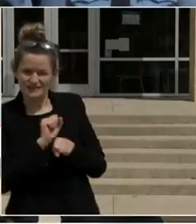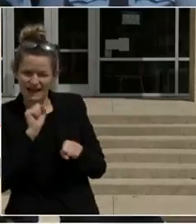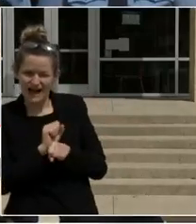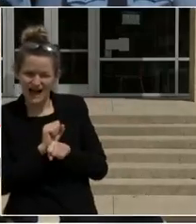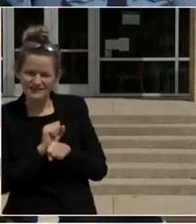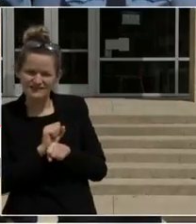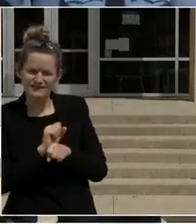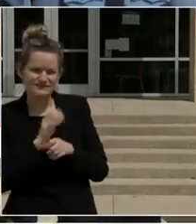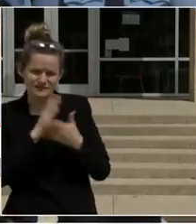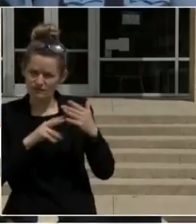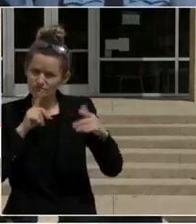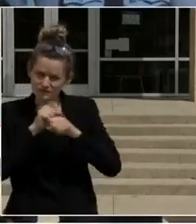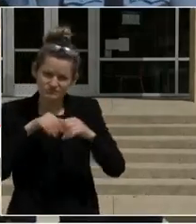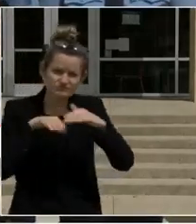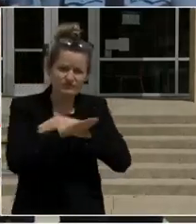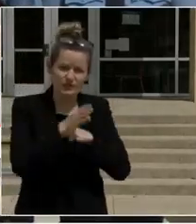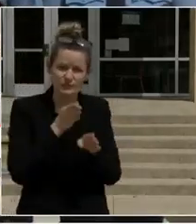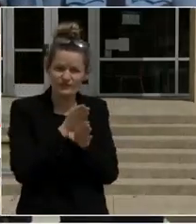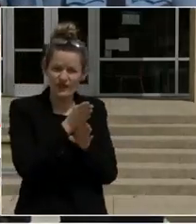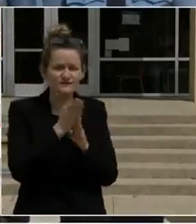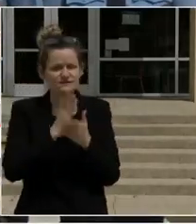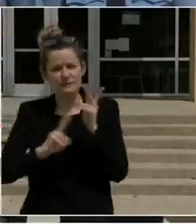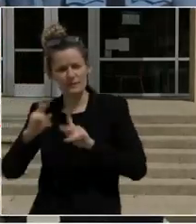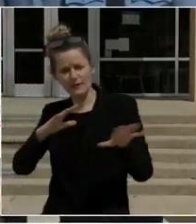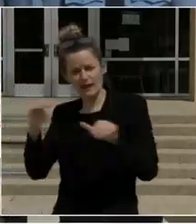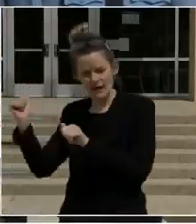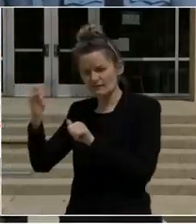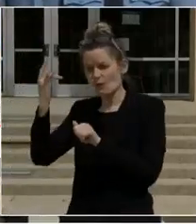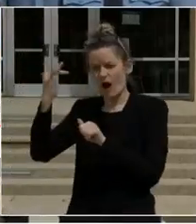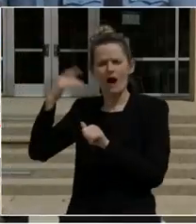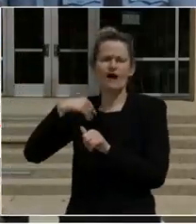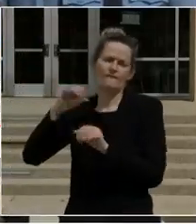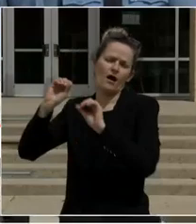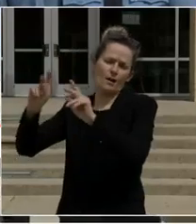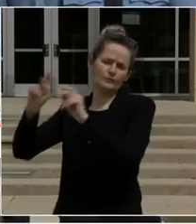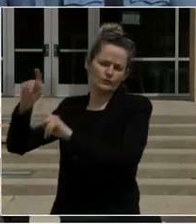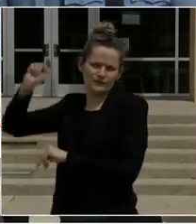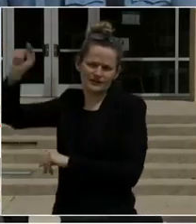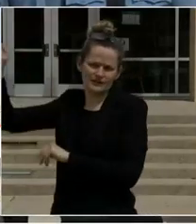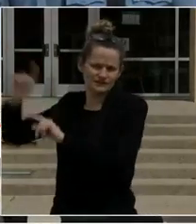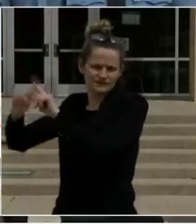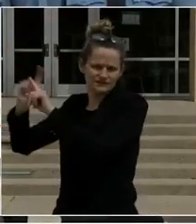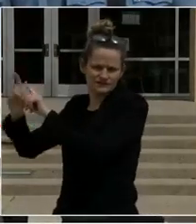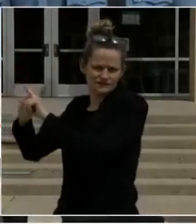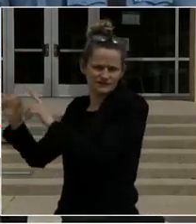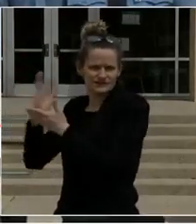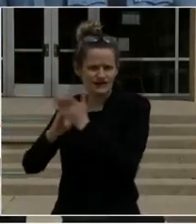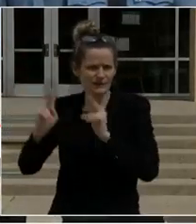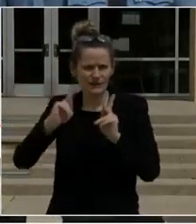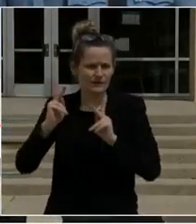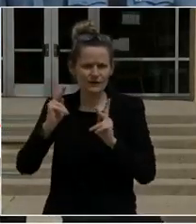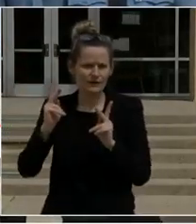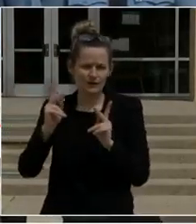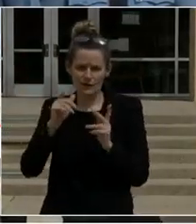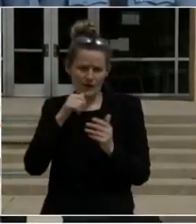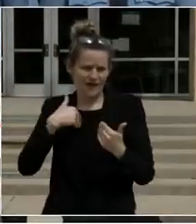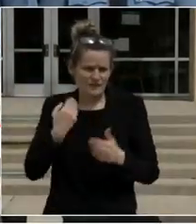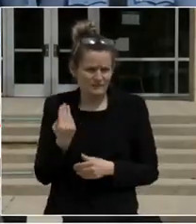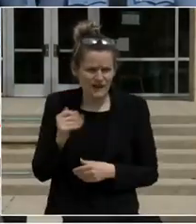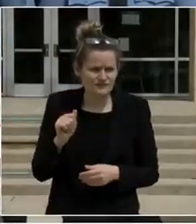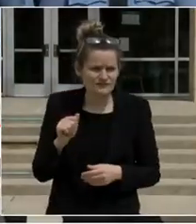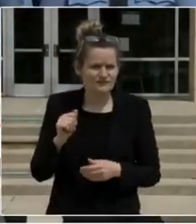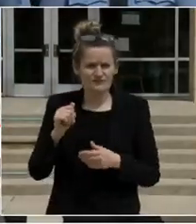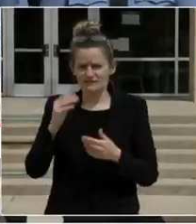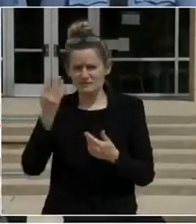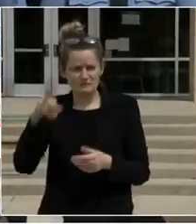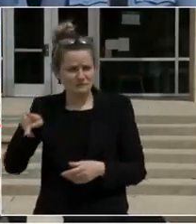this profession because they have other opportunities, quite frankly. We get people with master's degrees and doctorates, and they decide that they want to transition